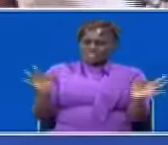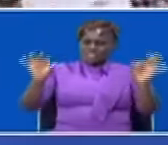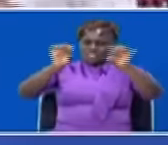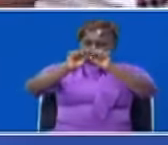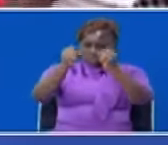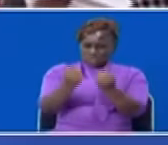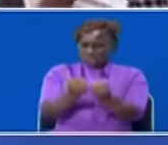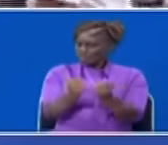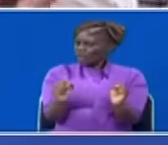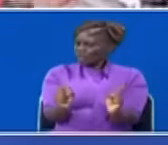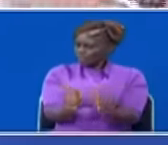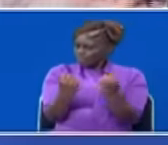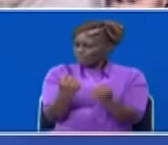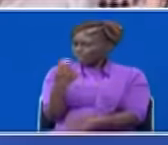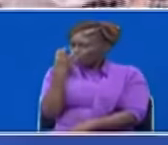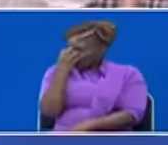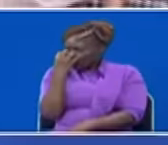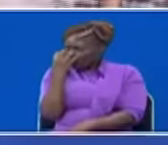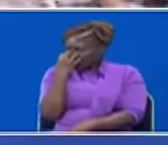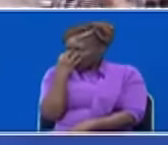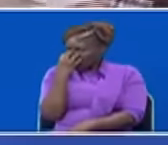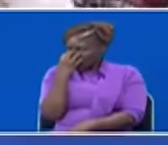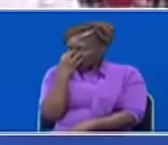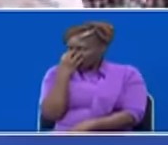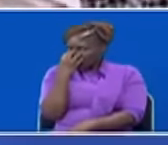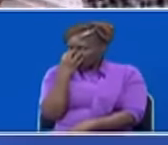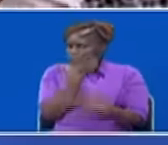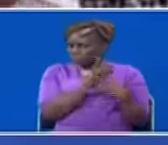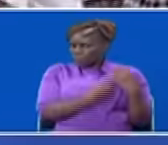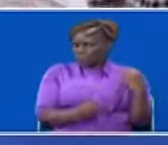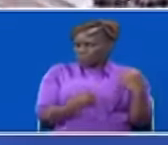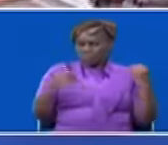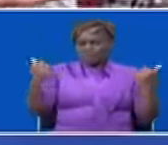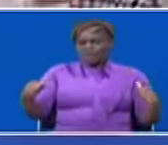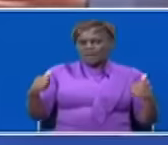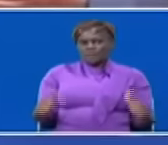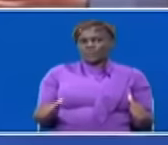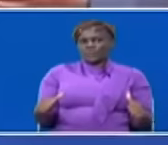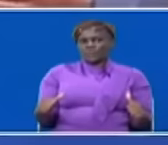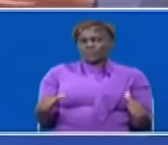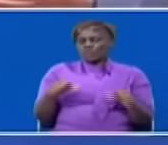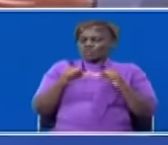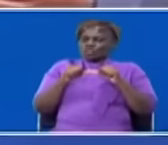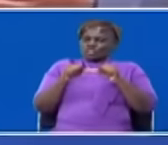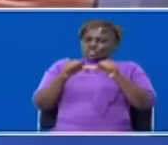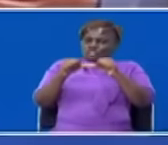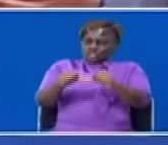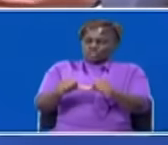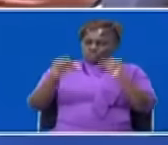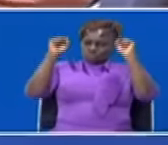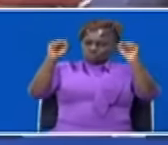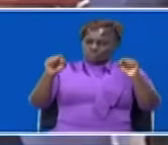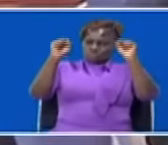It appears that the deputy president is not discouraged by the anti-Ruto narrative as he continues to